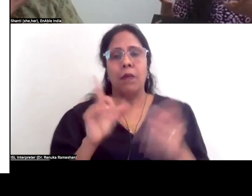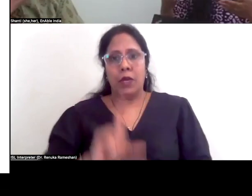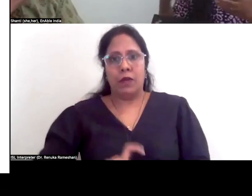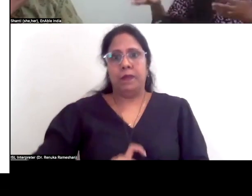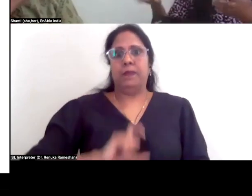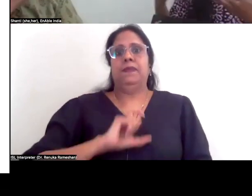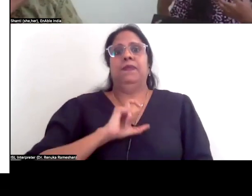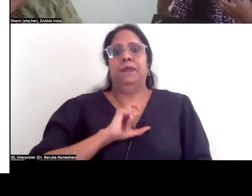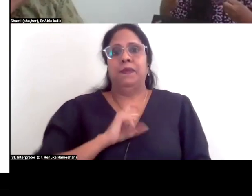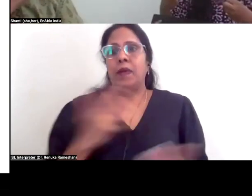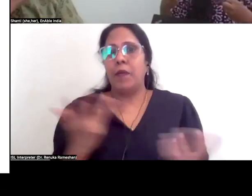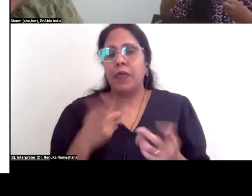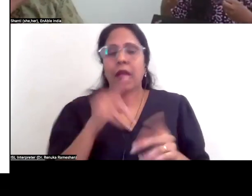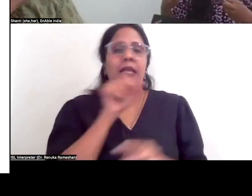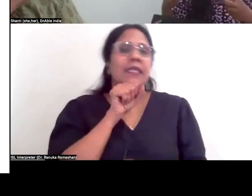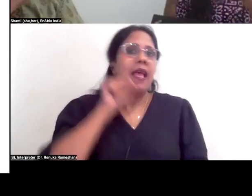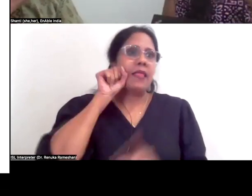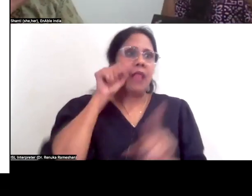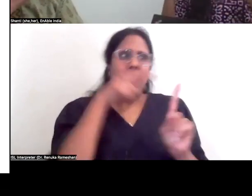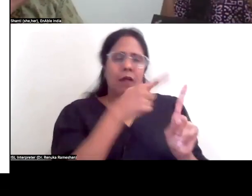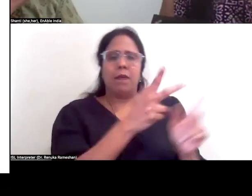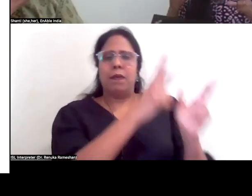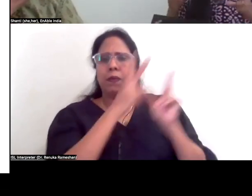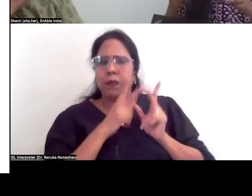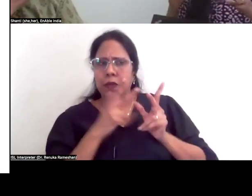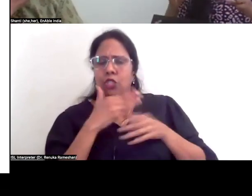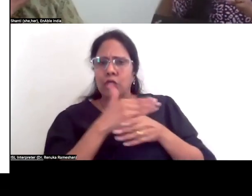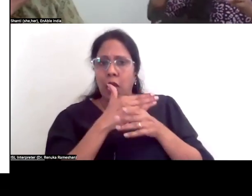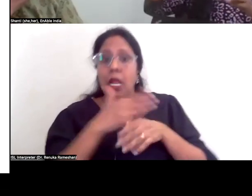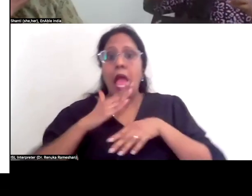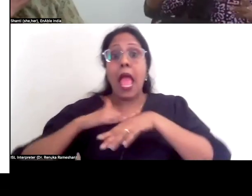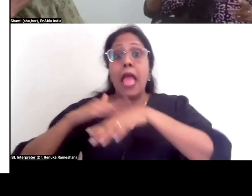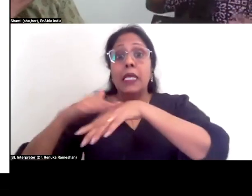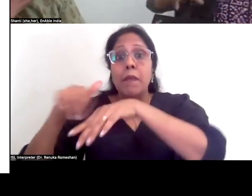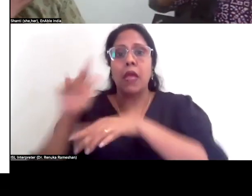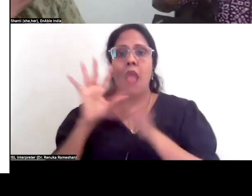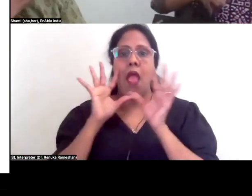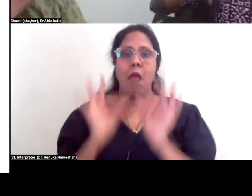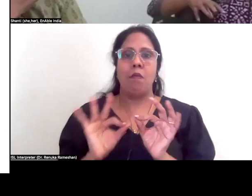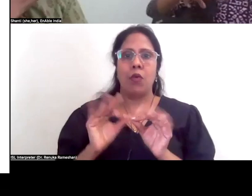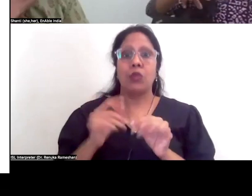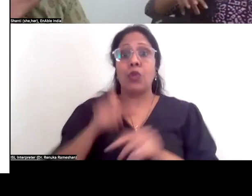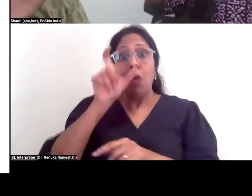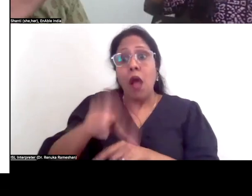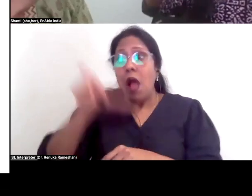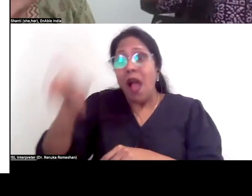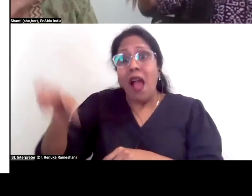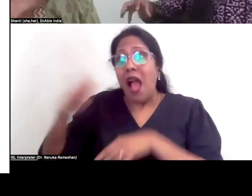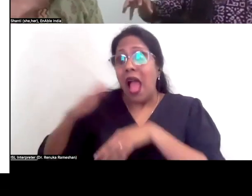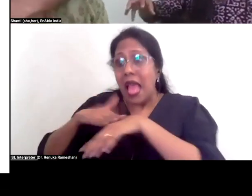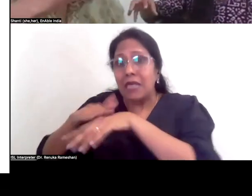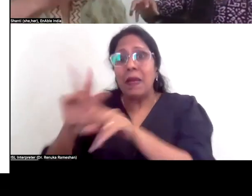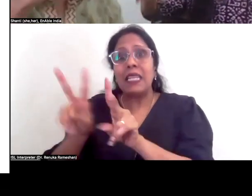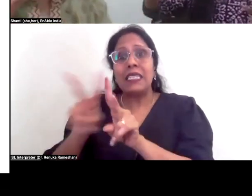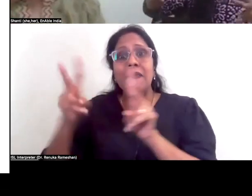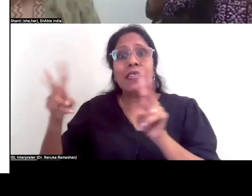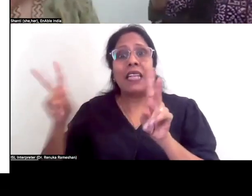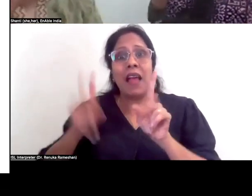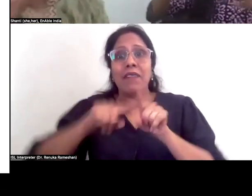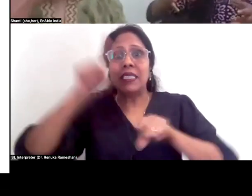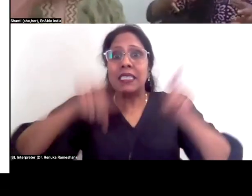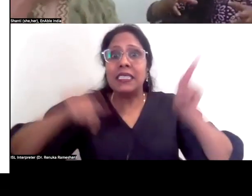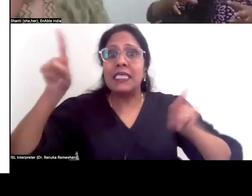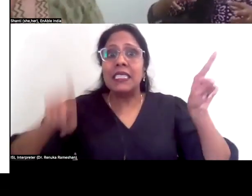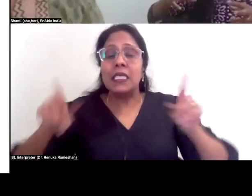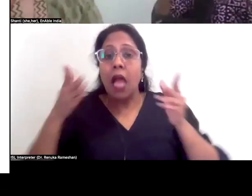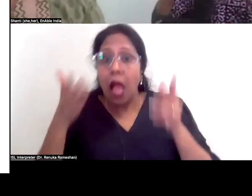all of us had, which Shanti was also saying us, the experience. I think each one of you have one different experiences. I think